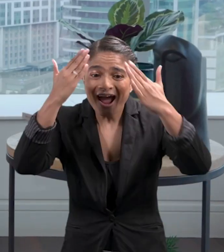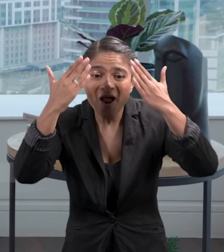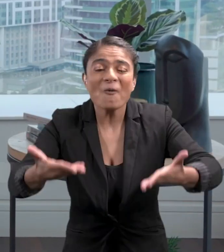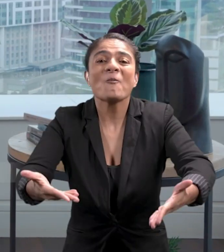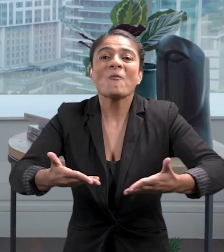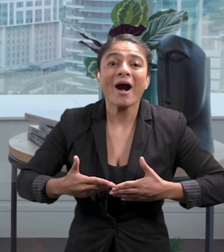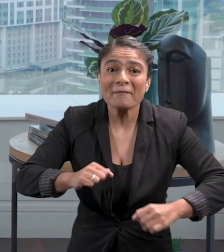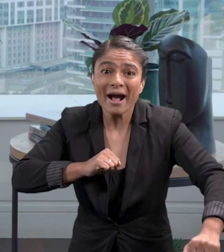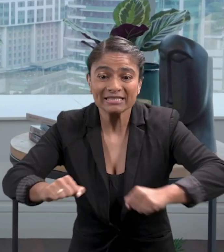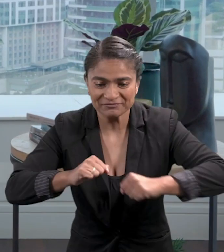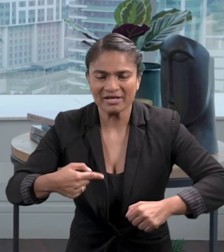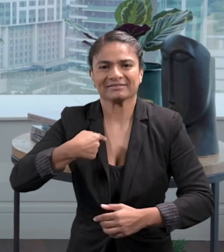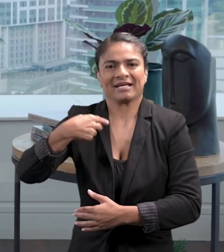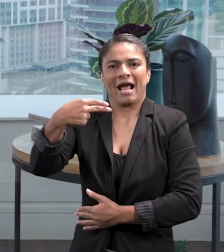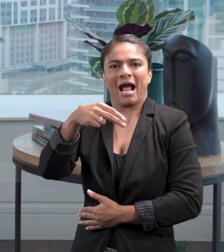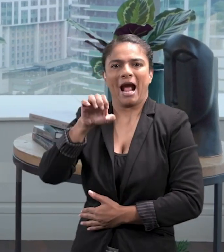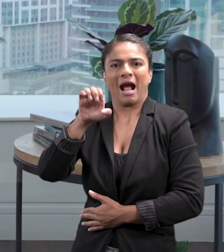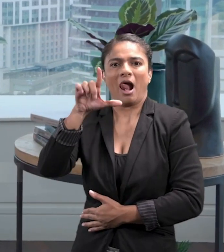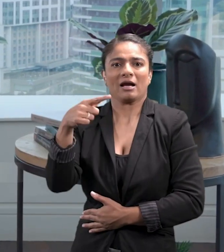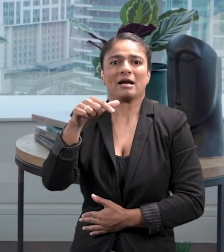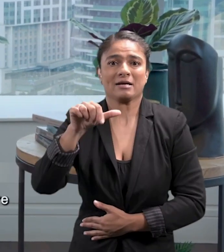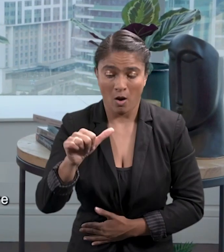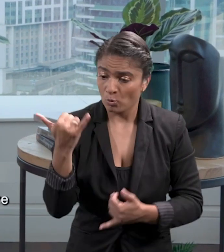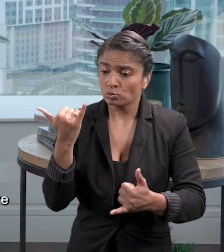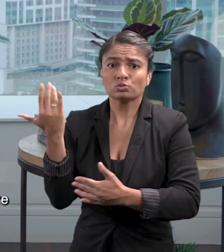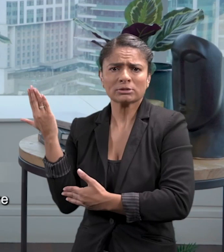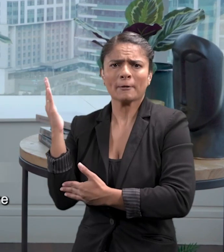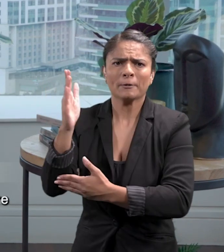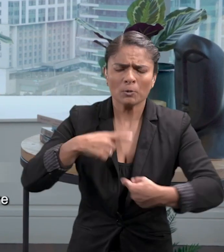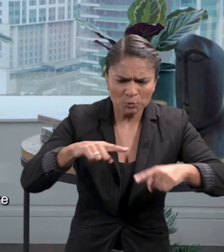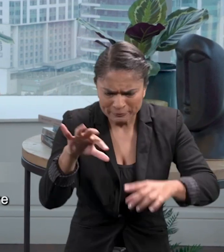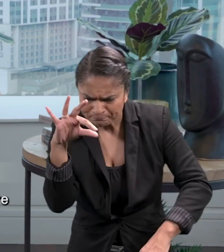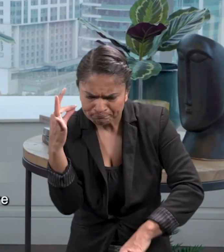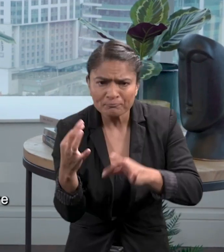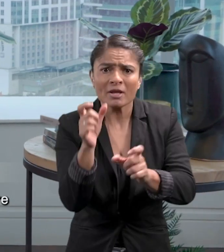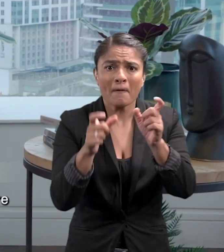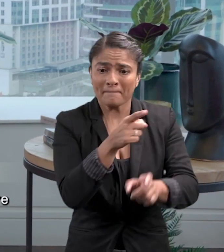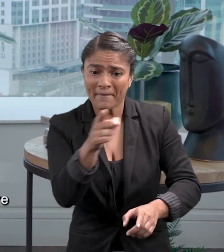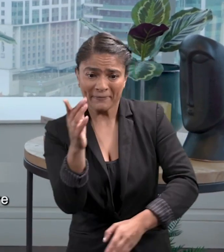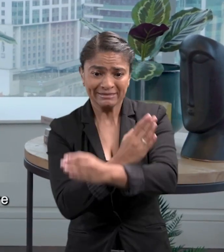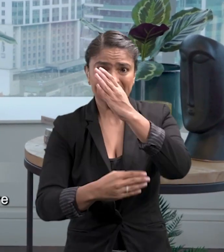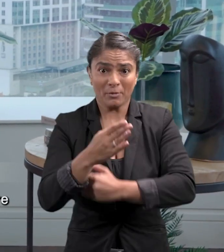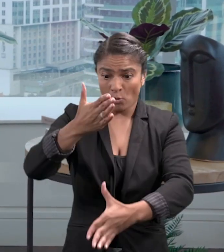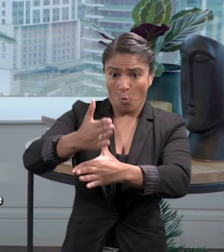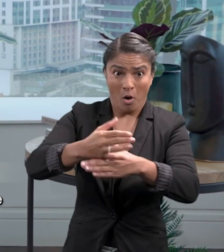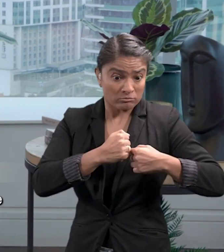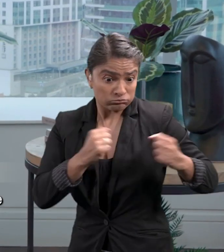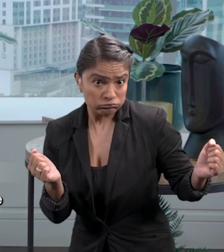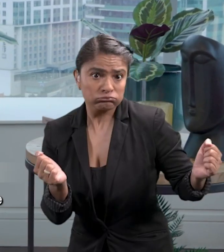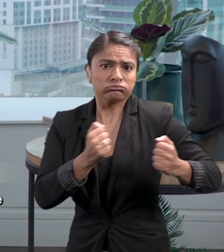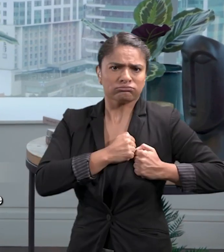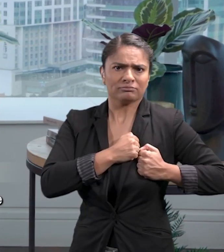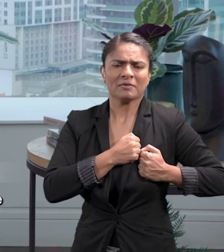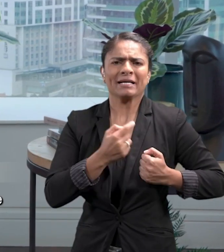Hello, and welcome to Activated with me, Helga Barkhuizen. In today's program, we unpack disclosure of a disability in the workplace. Dit is